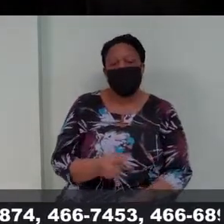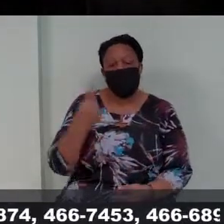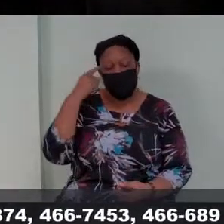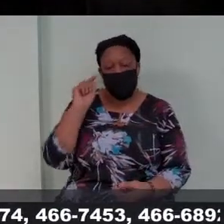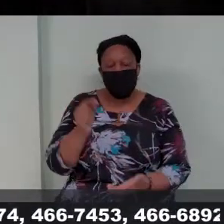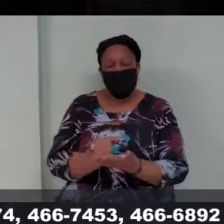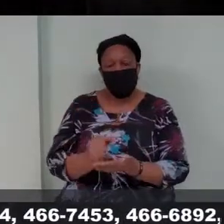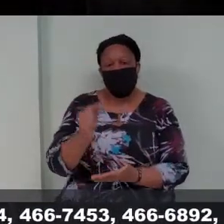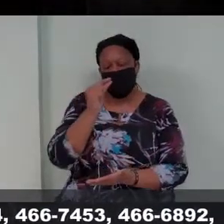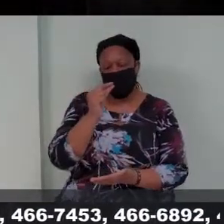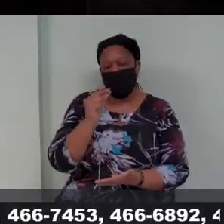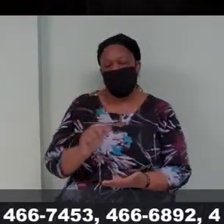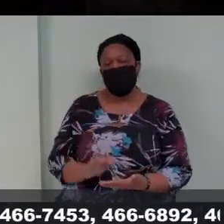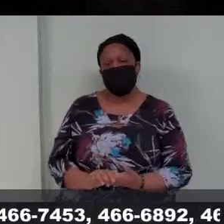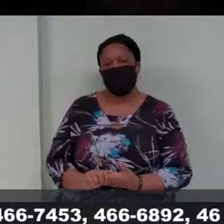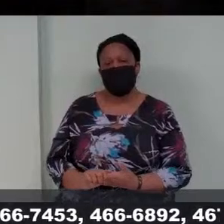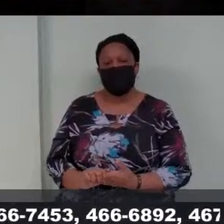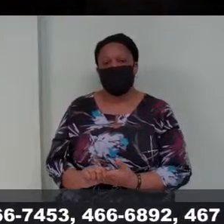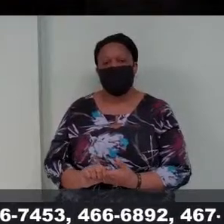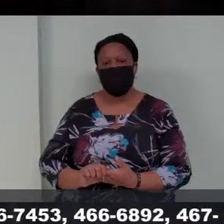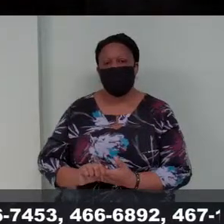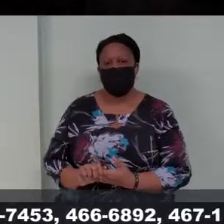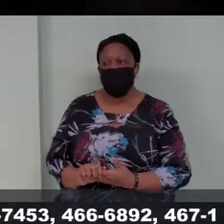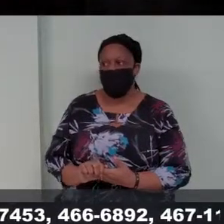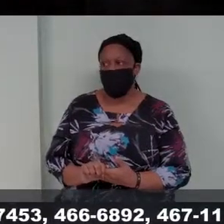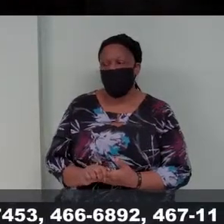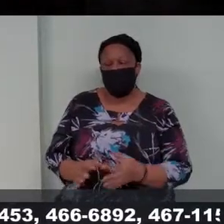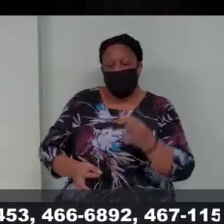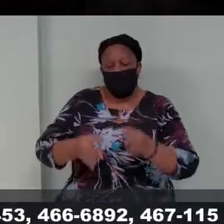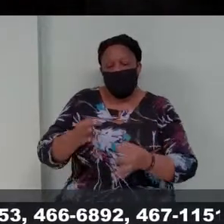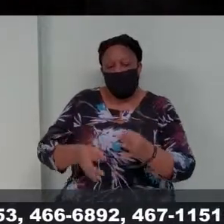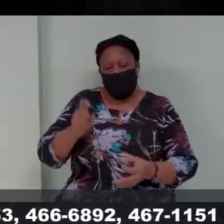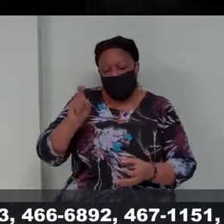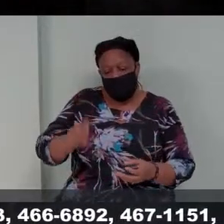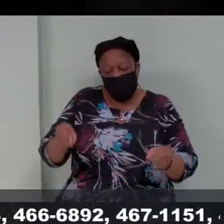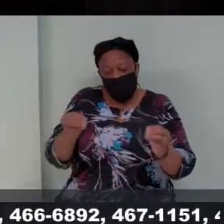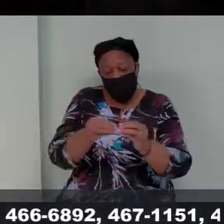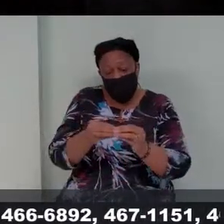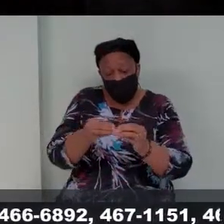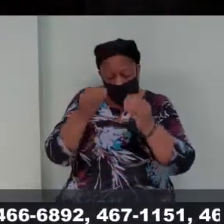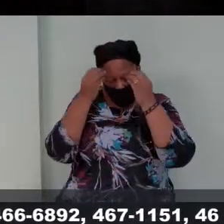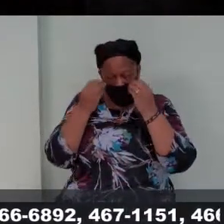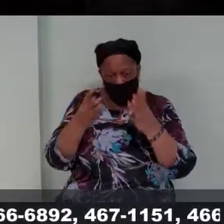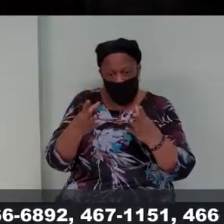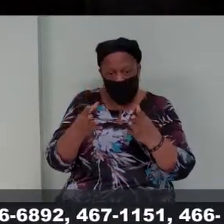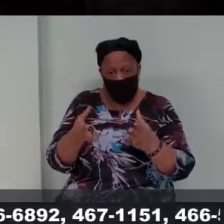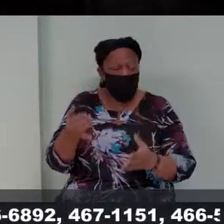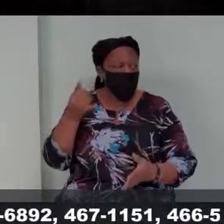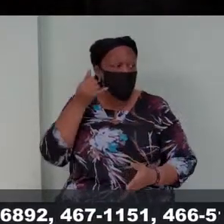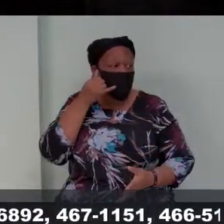information on the payment plan, please contact our finance office at